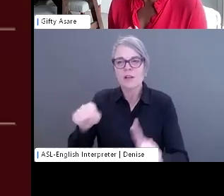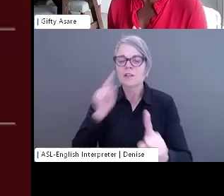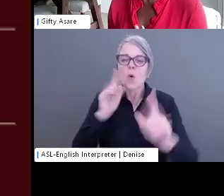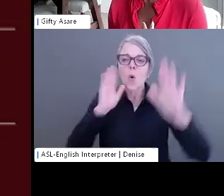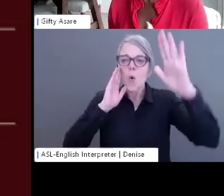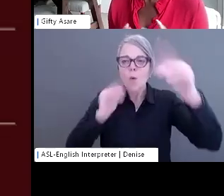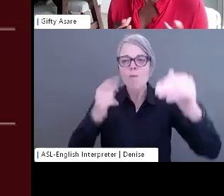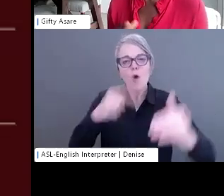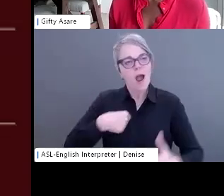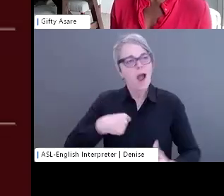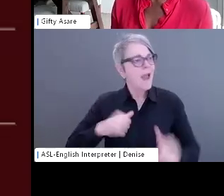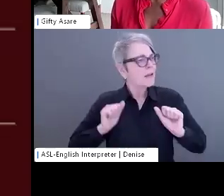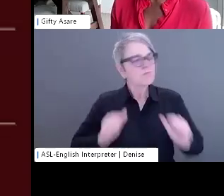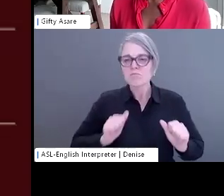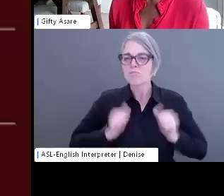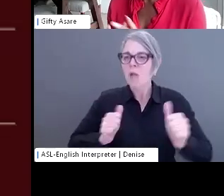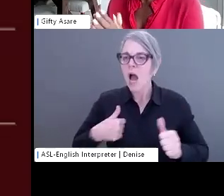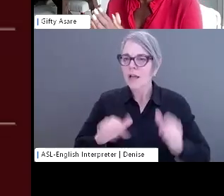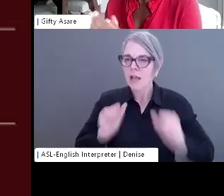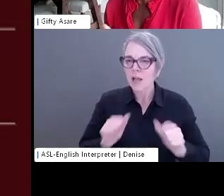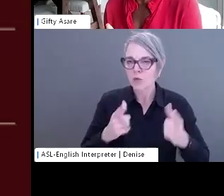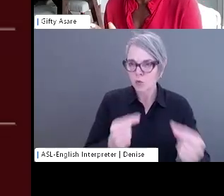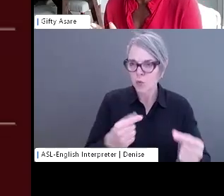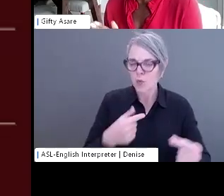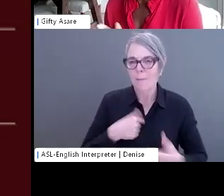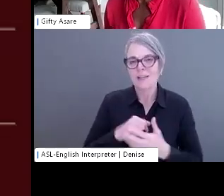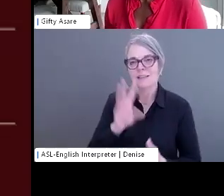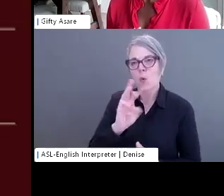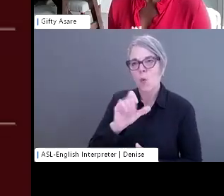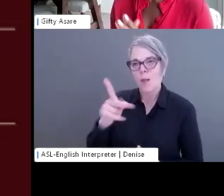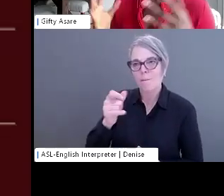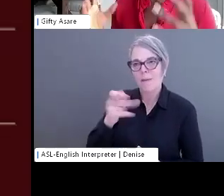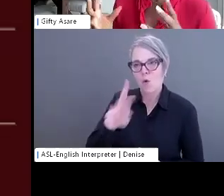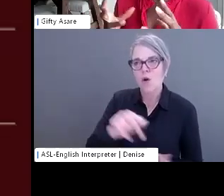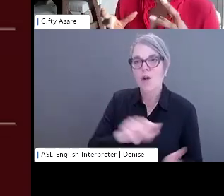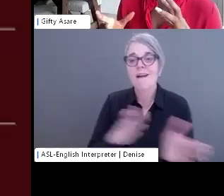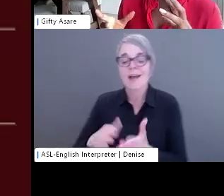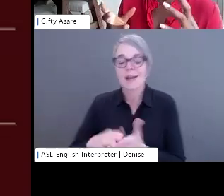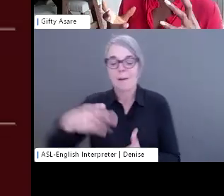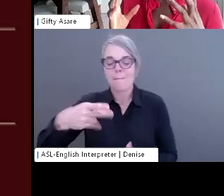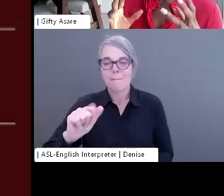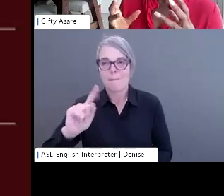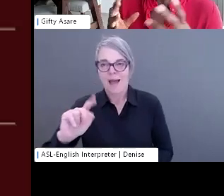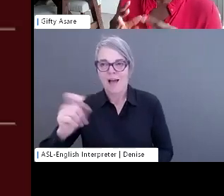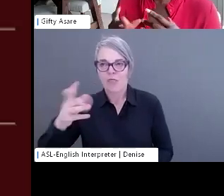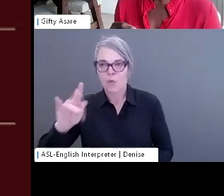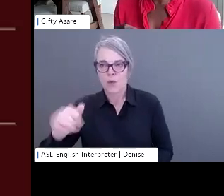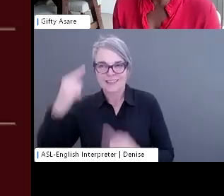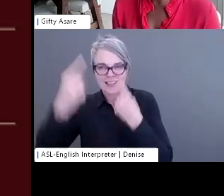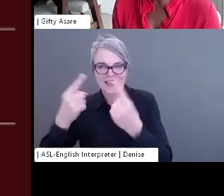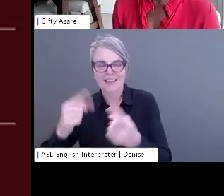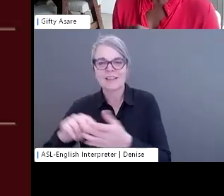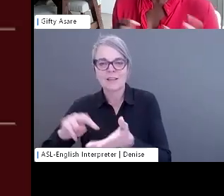is willpower, and pathways thinking, which is way power. And although this has been studied a lot in